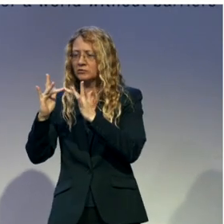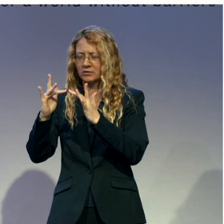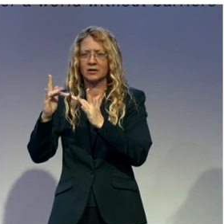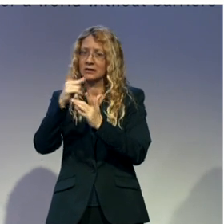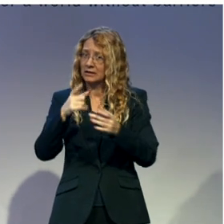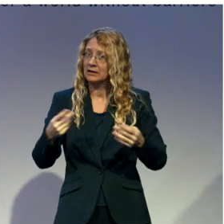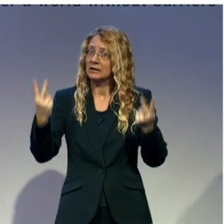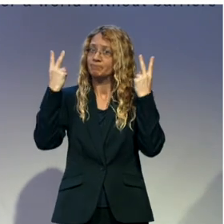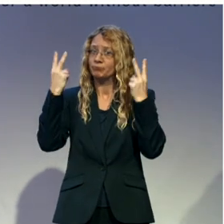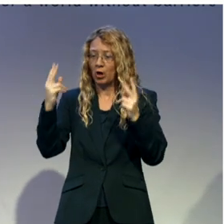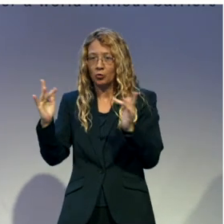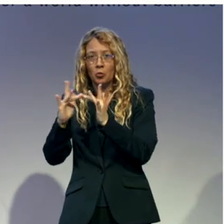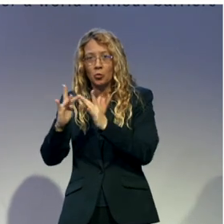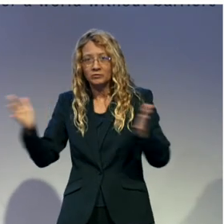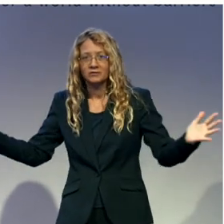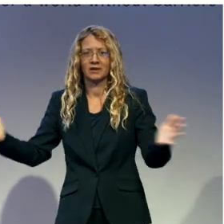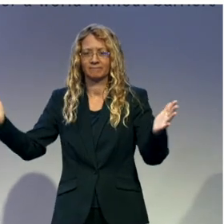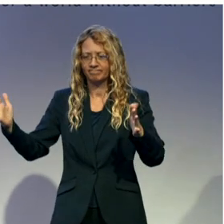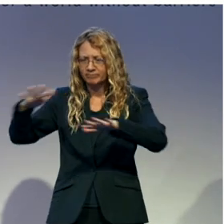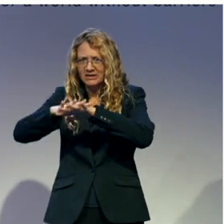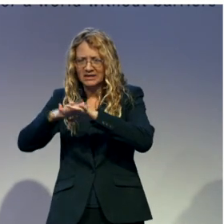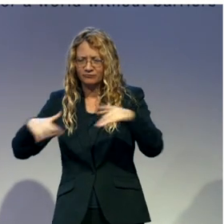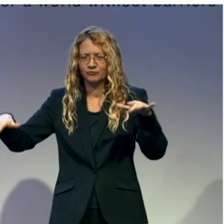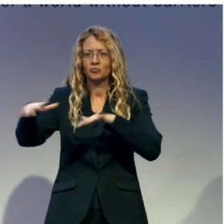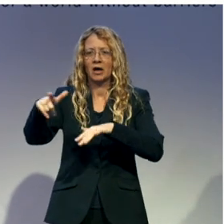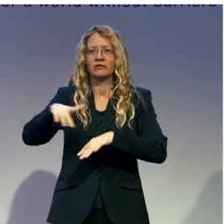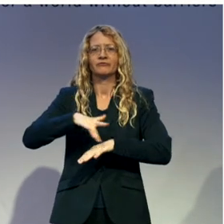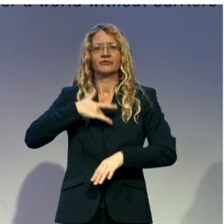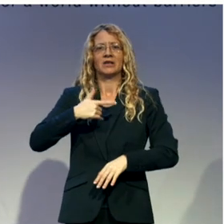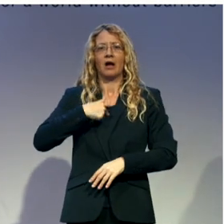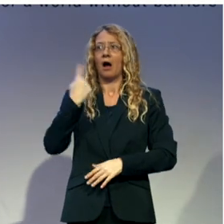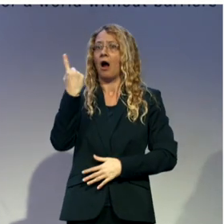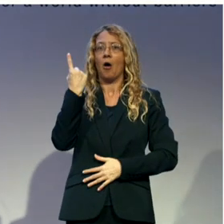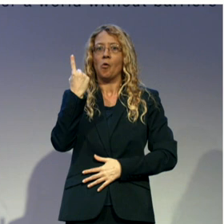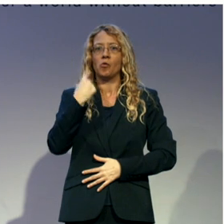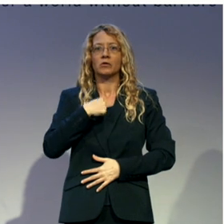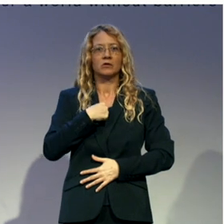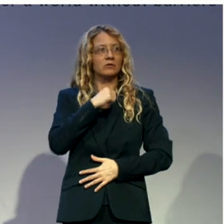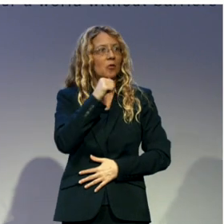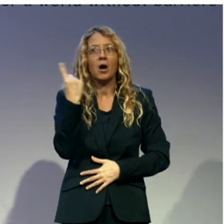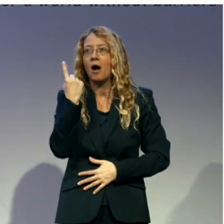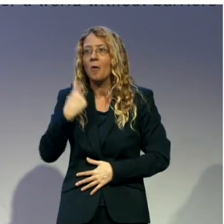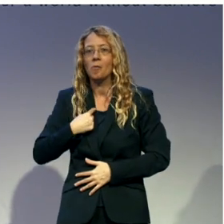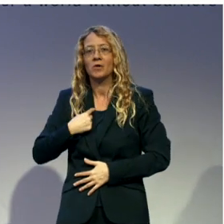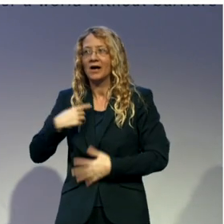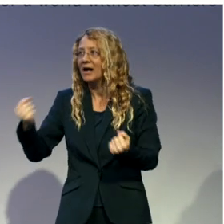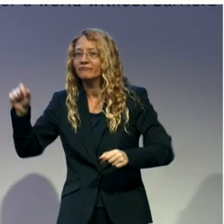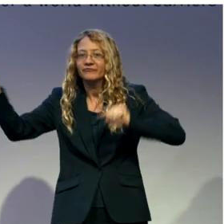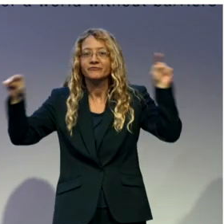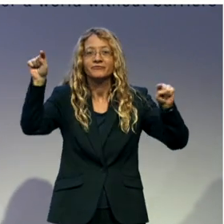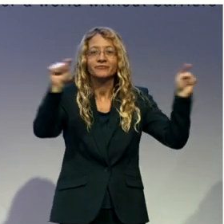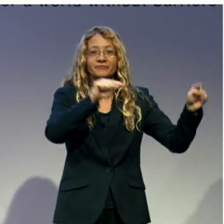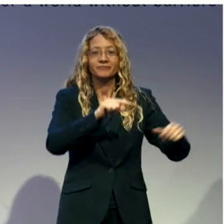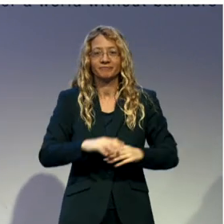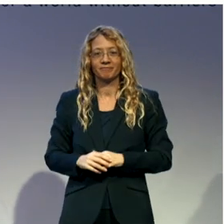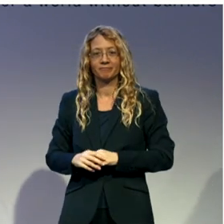They, for the first time in their lives, they felt that they were not the only one. they enjoyed having role models and enjoyed, you